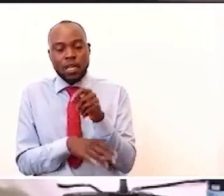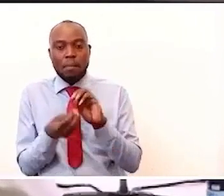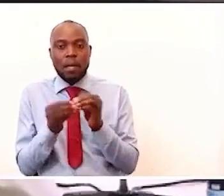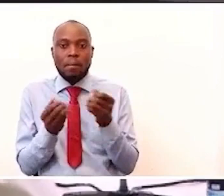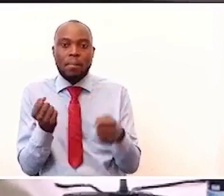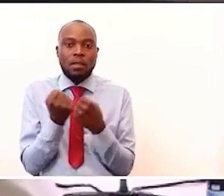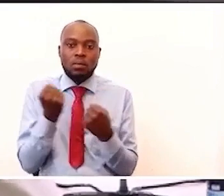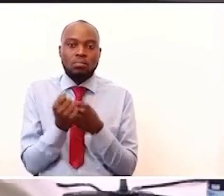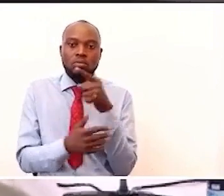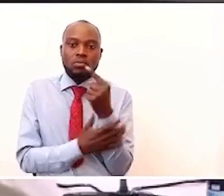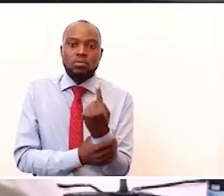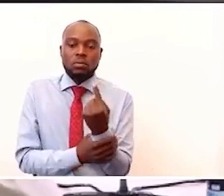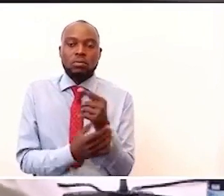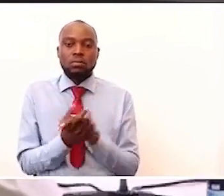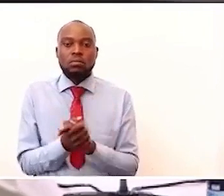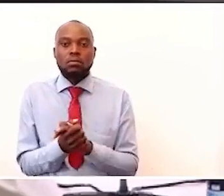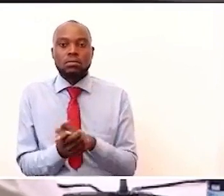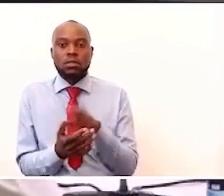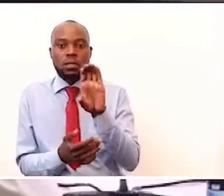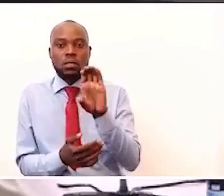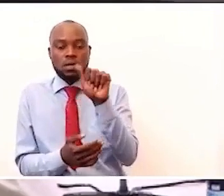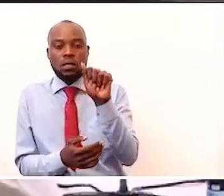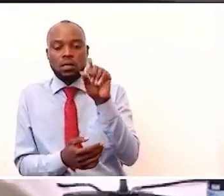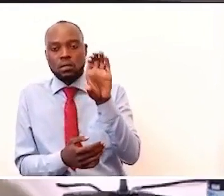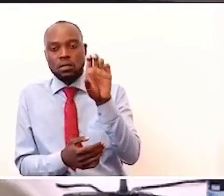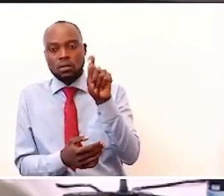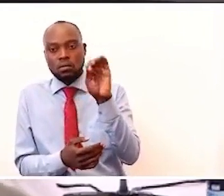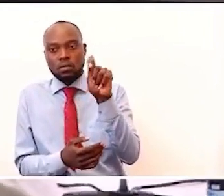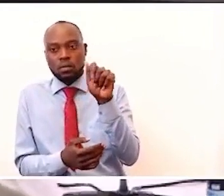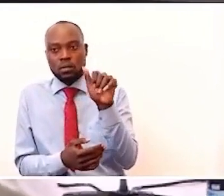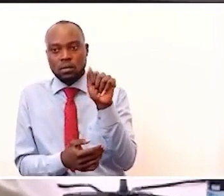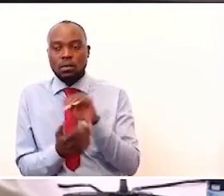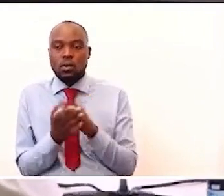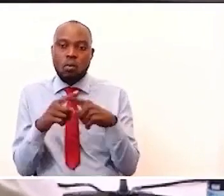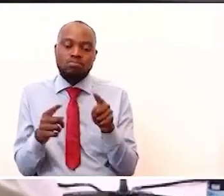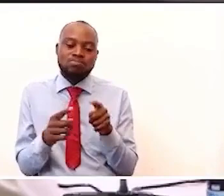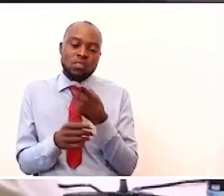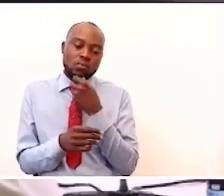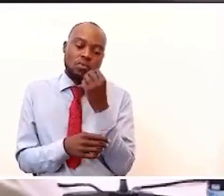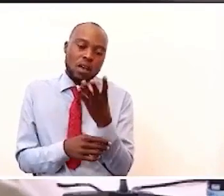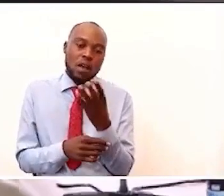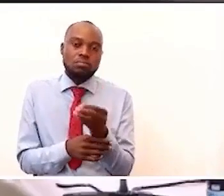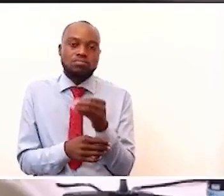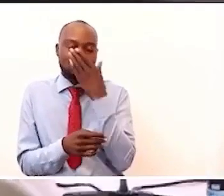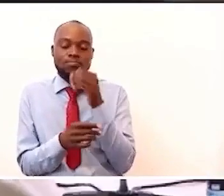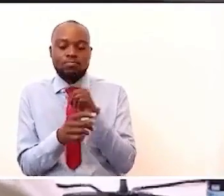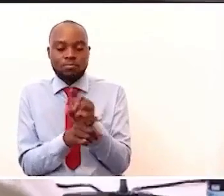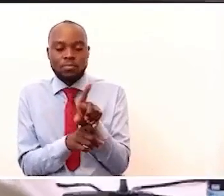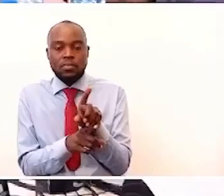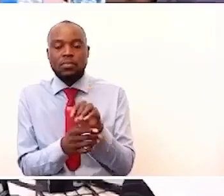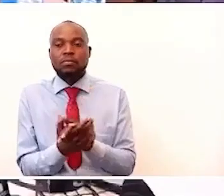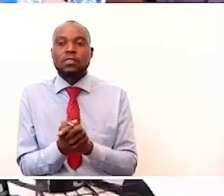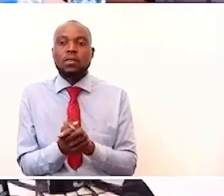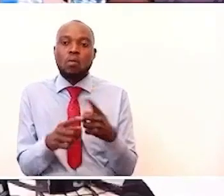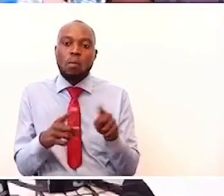one, the rollout of FCFTA, two, response to COVID-19, and this year, three,